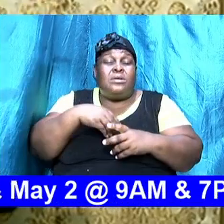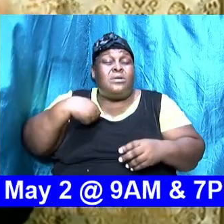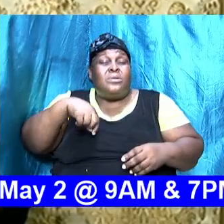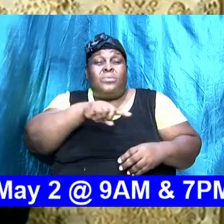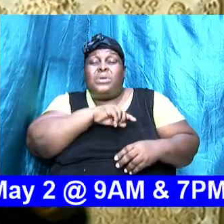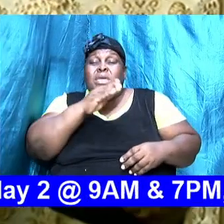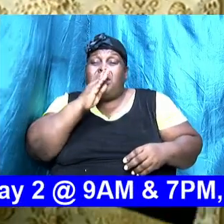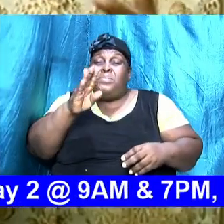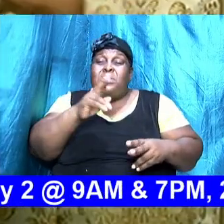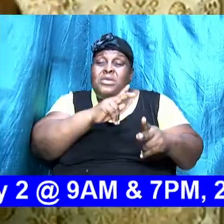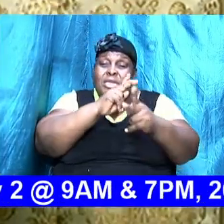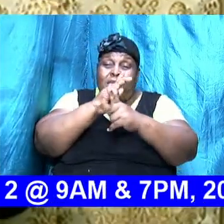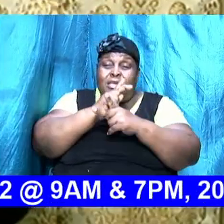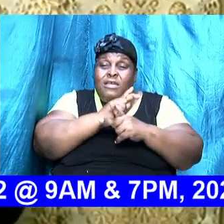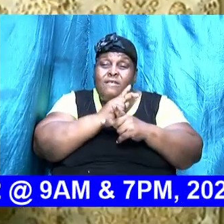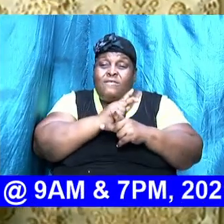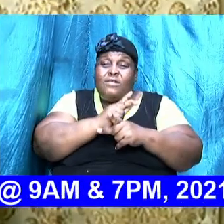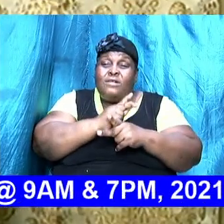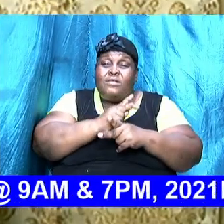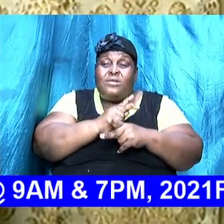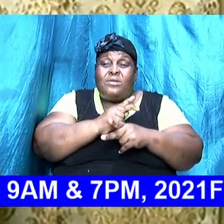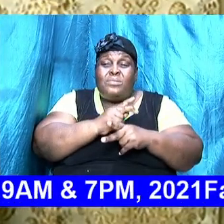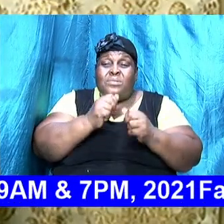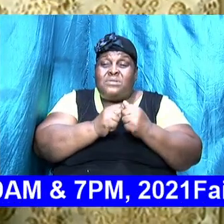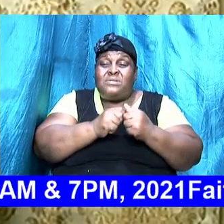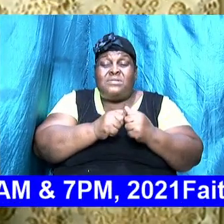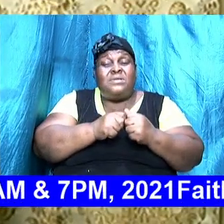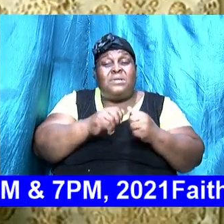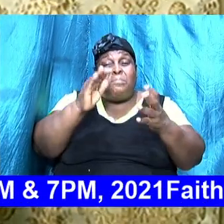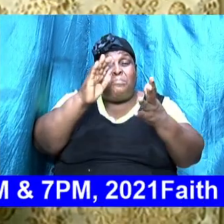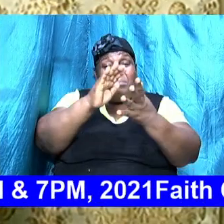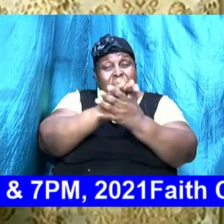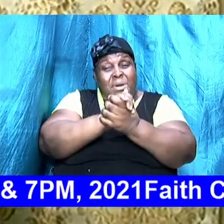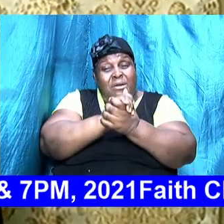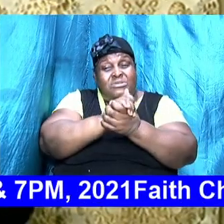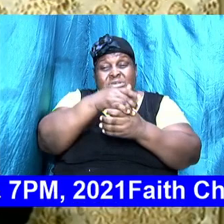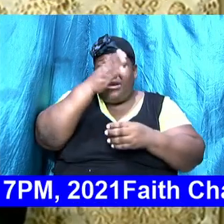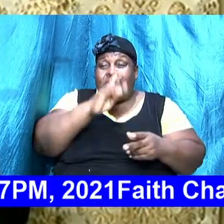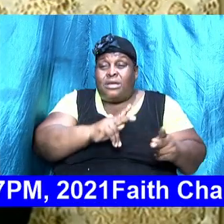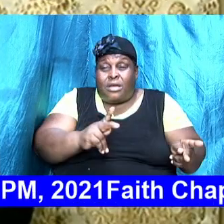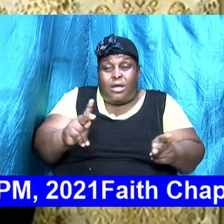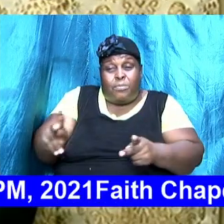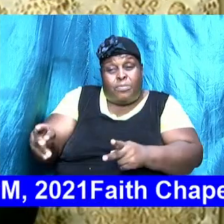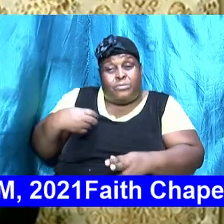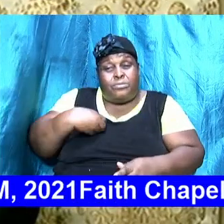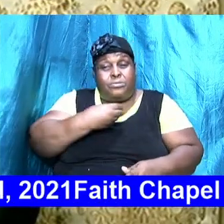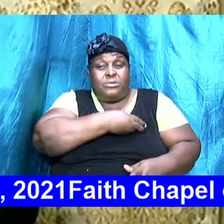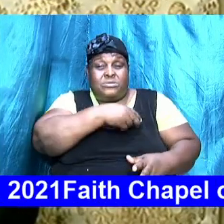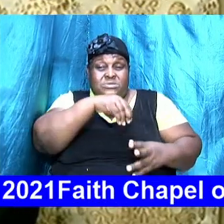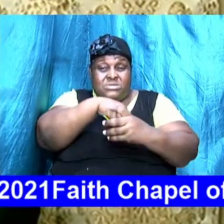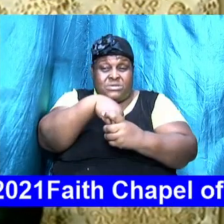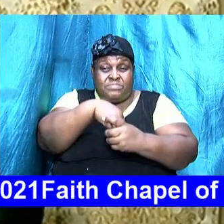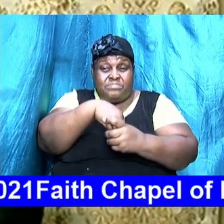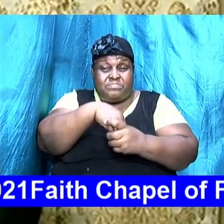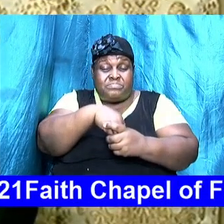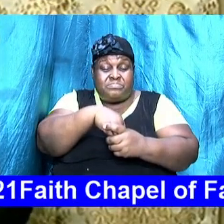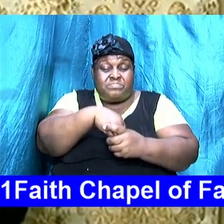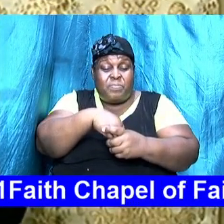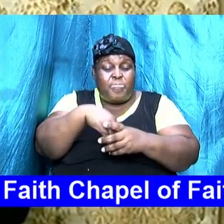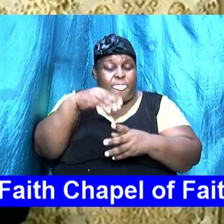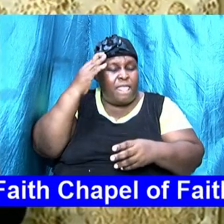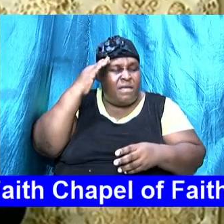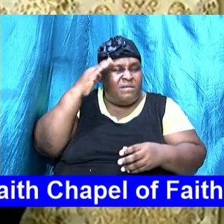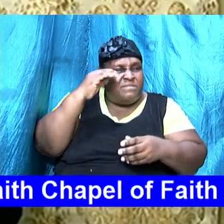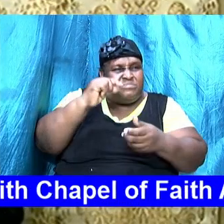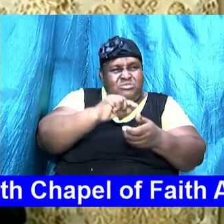God established and now have brought us in. We have to be very careful. Notice from Genesis